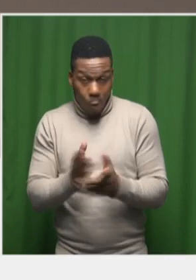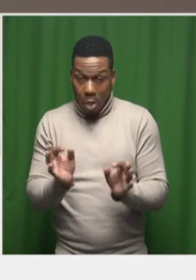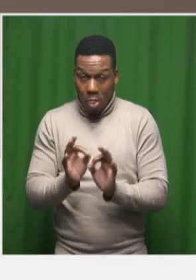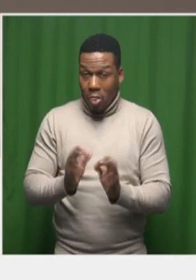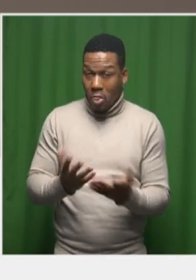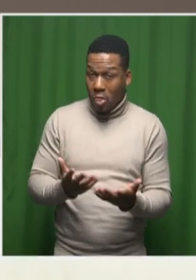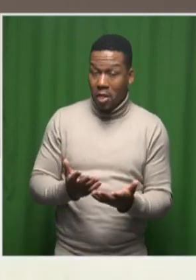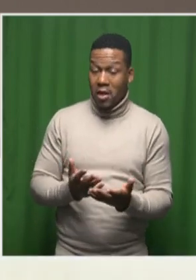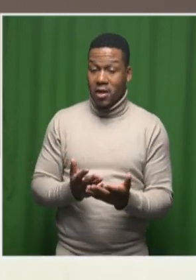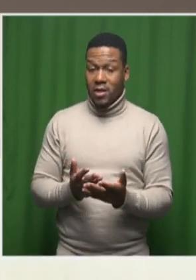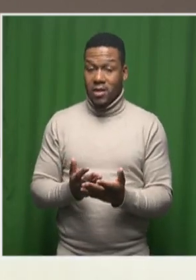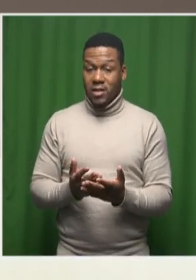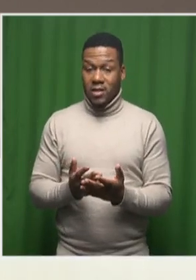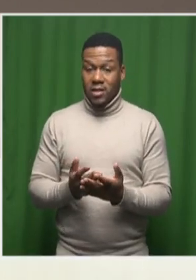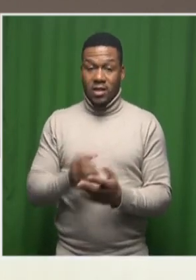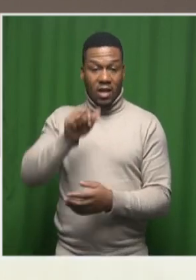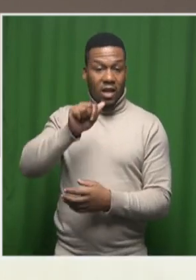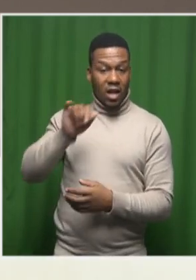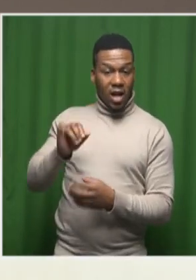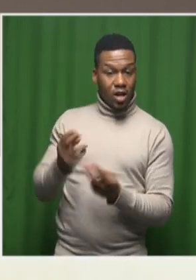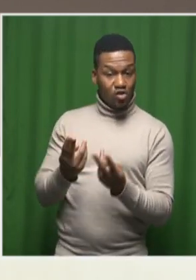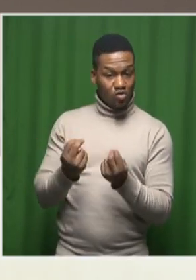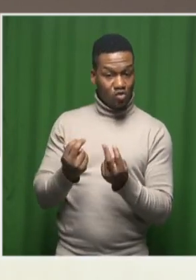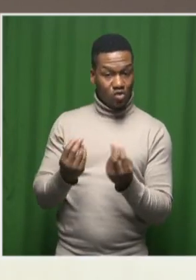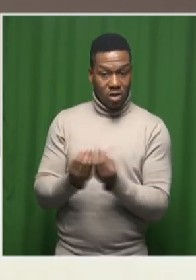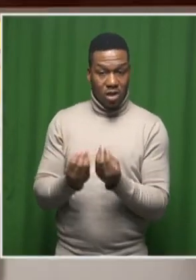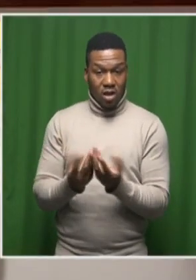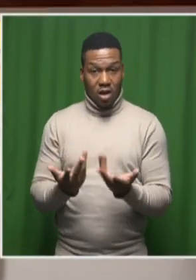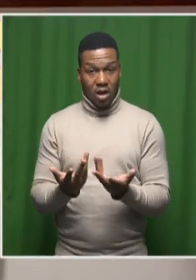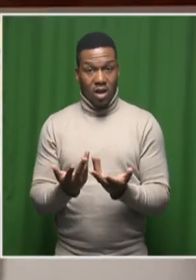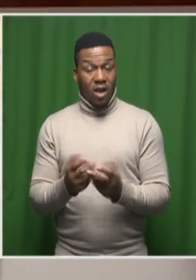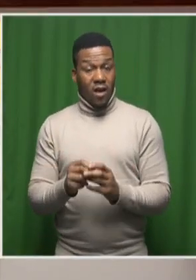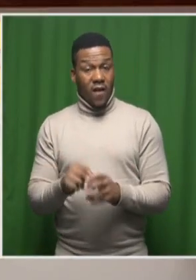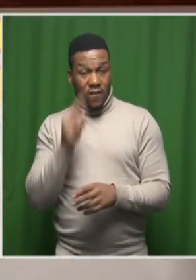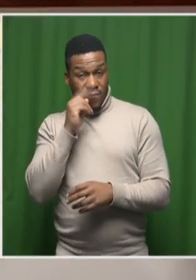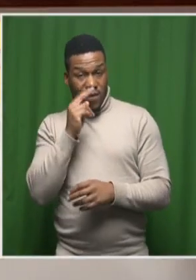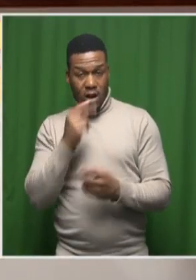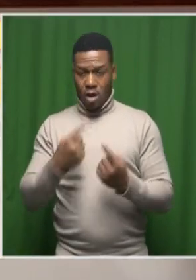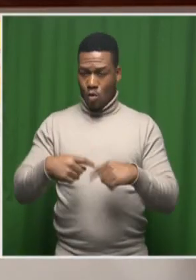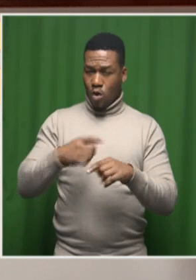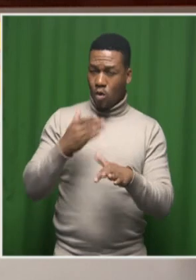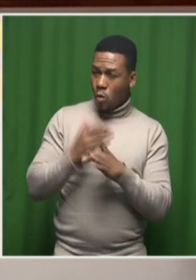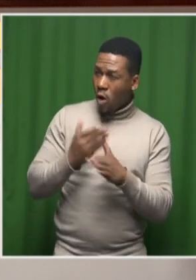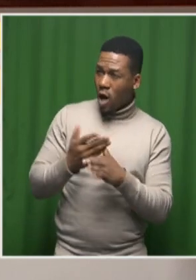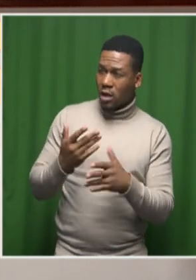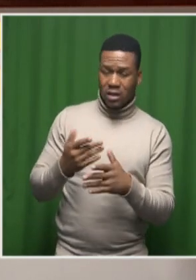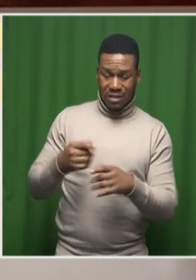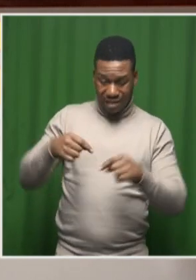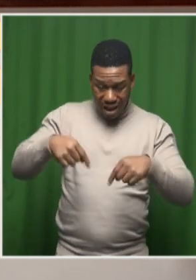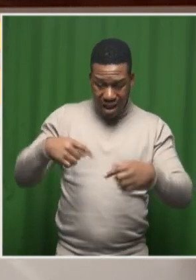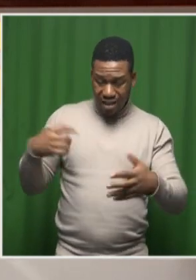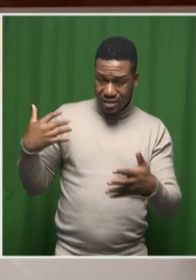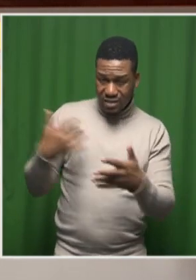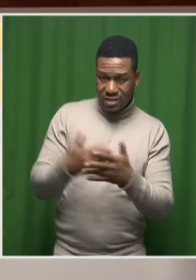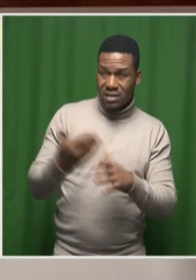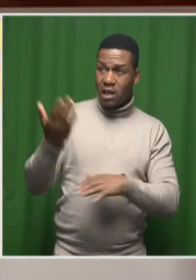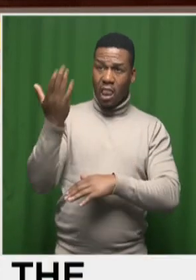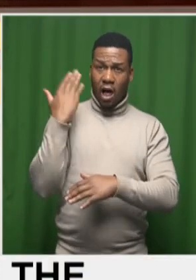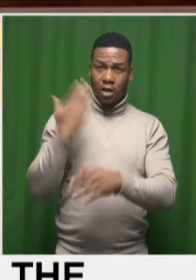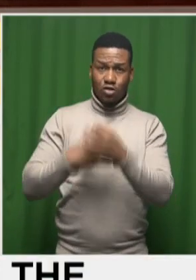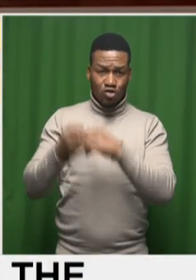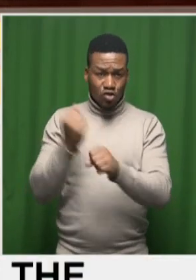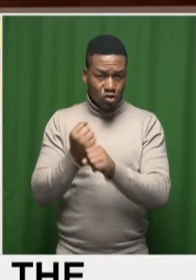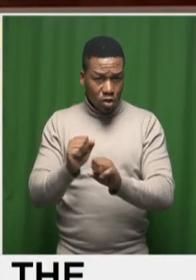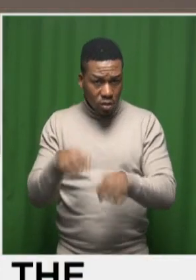know, AI is a new thing, and it's so funny. We've been working on this for I think about a year, and then it